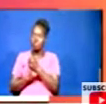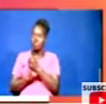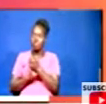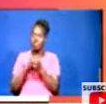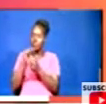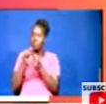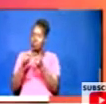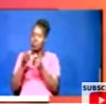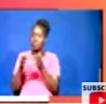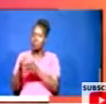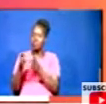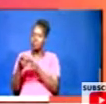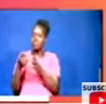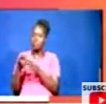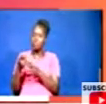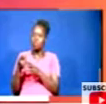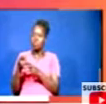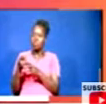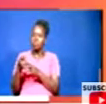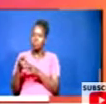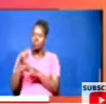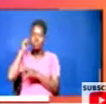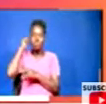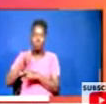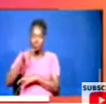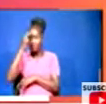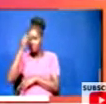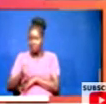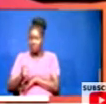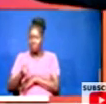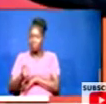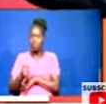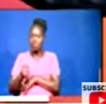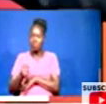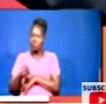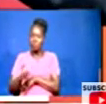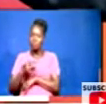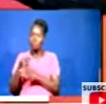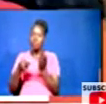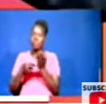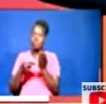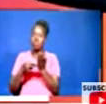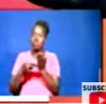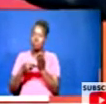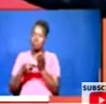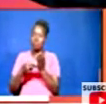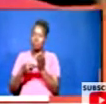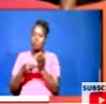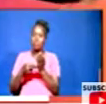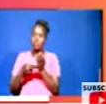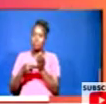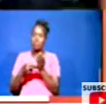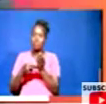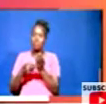about the corridor that comes now from the Narok, Kajiado, going down through Taita, the Taveta, all the way